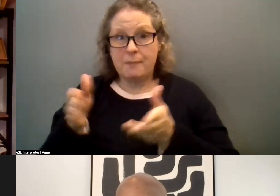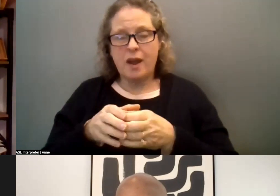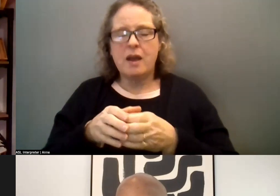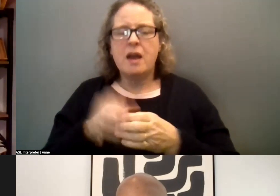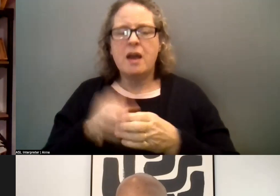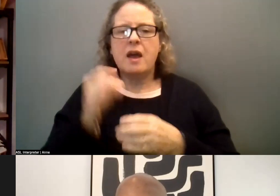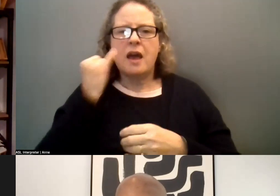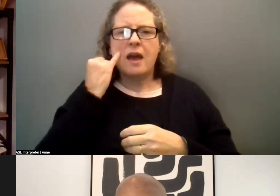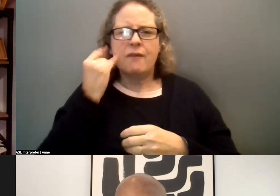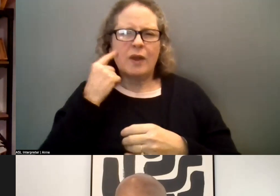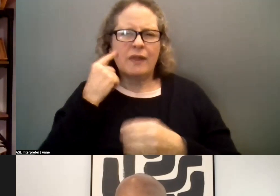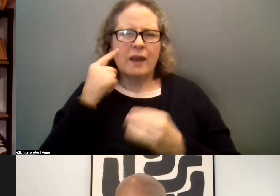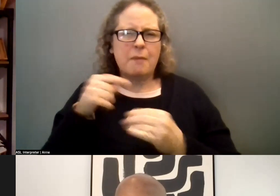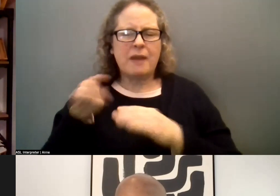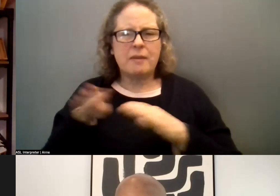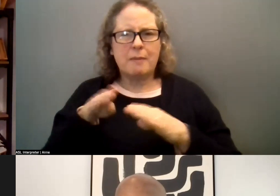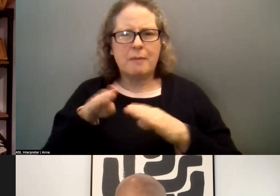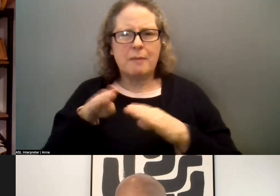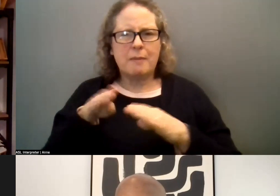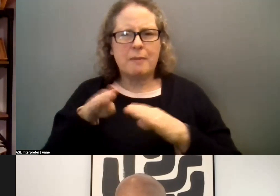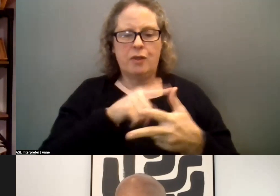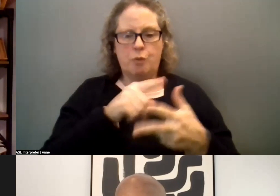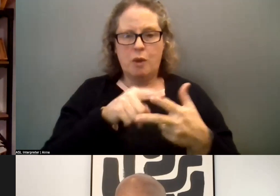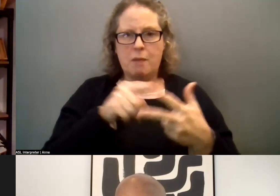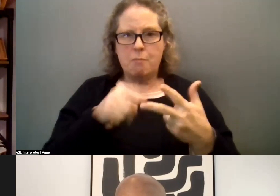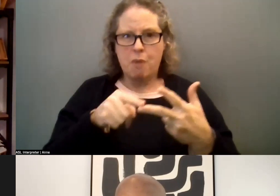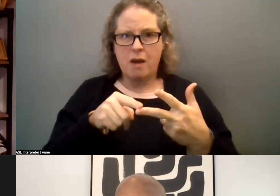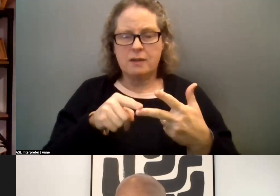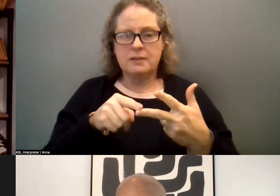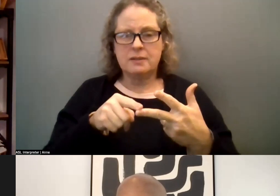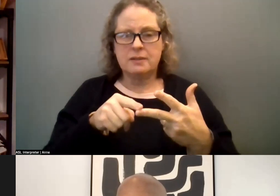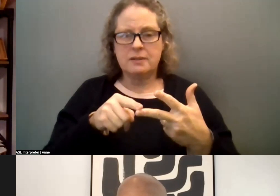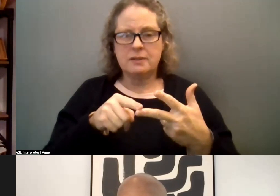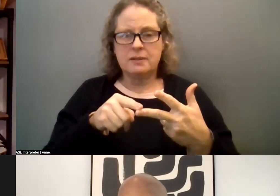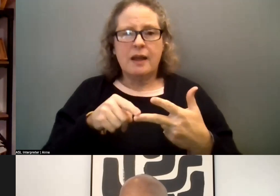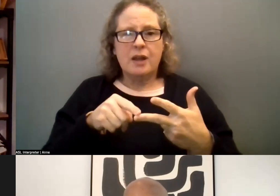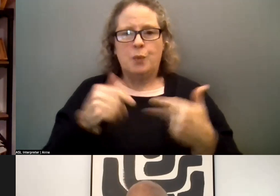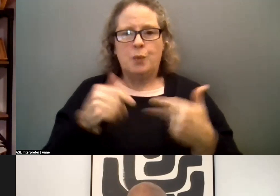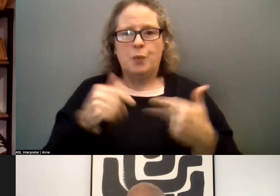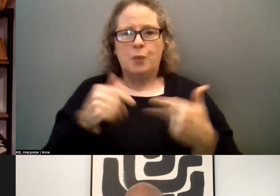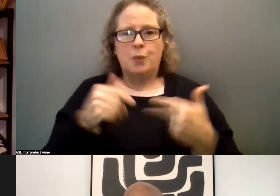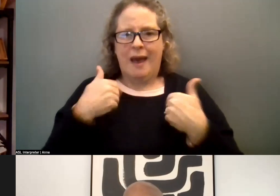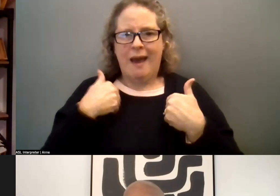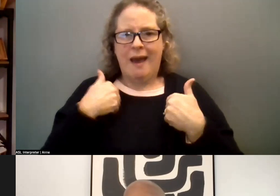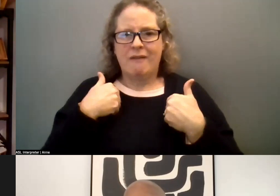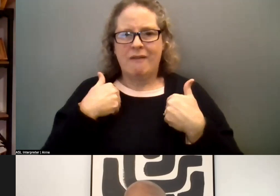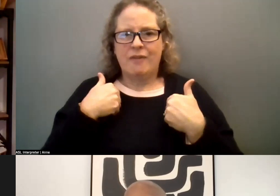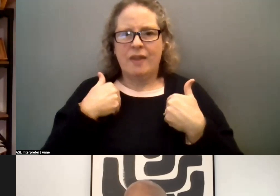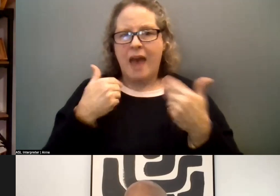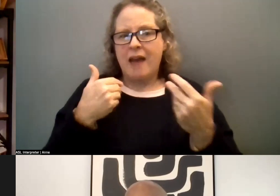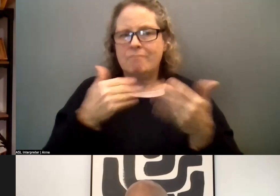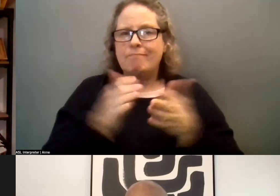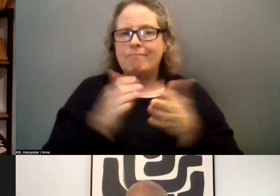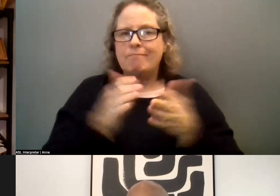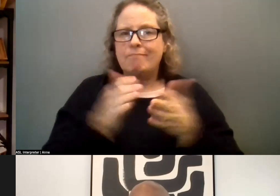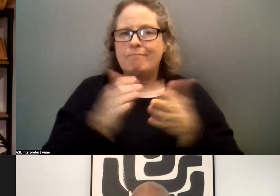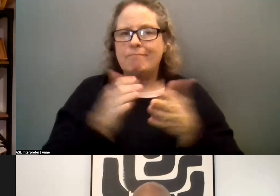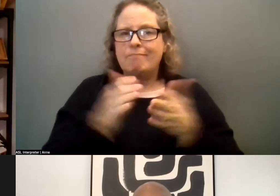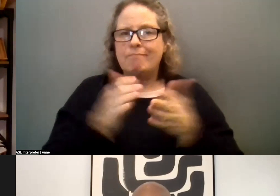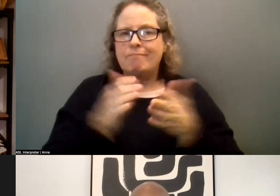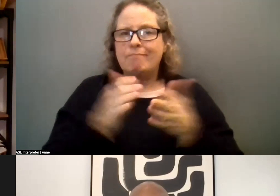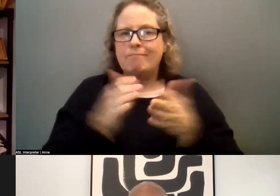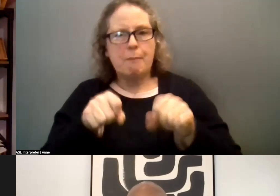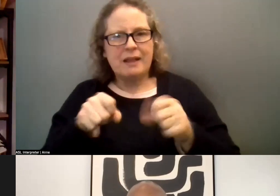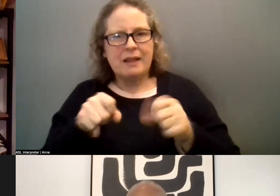the motivation, ability, and prompt, many things will more than one thing. But, to me,